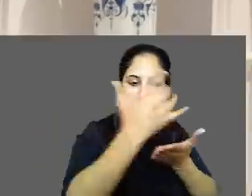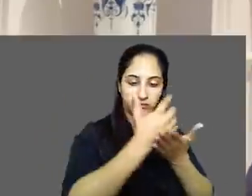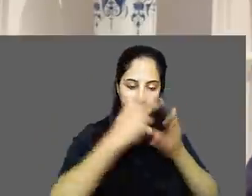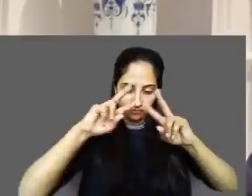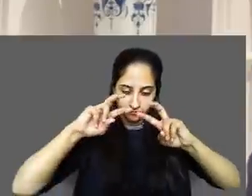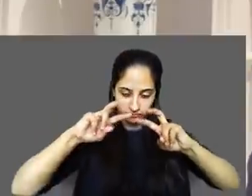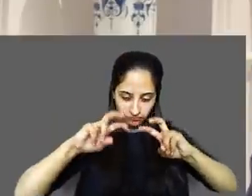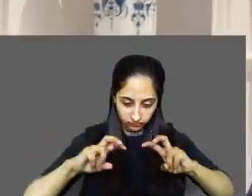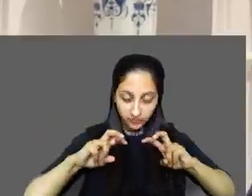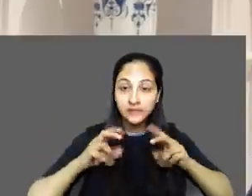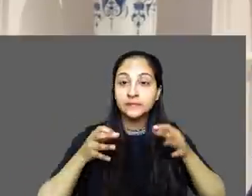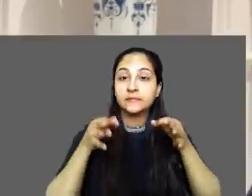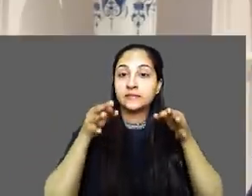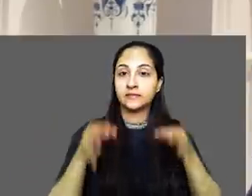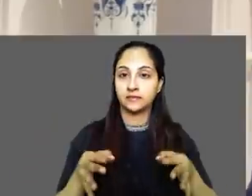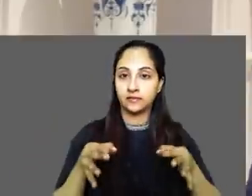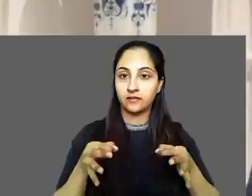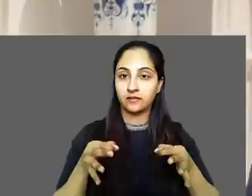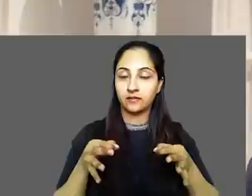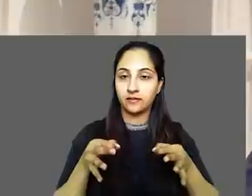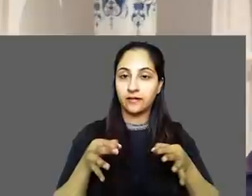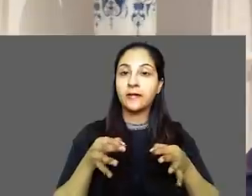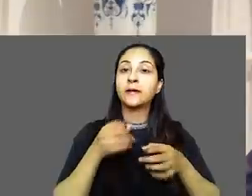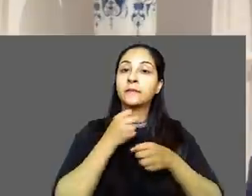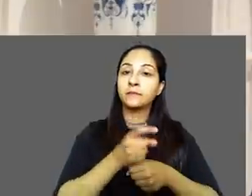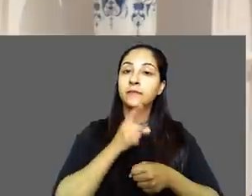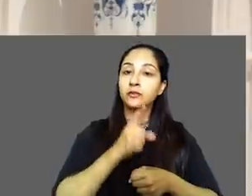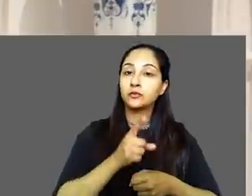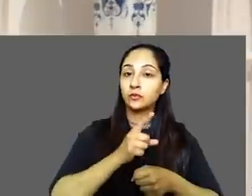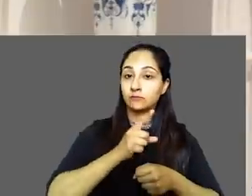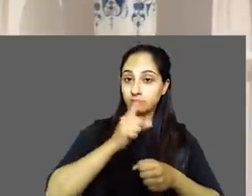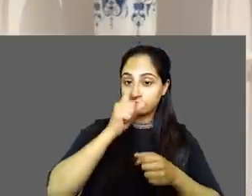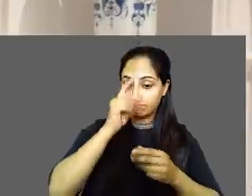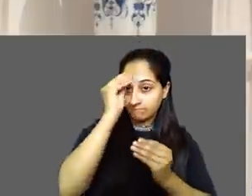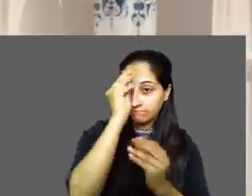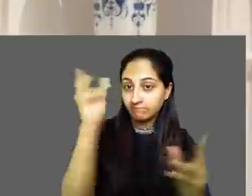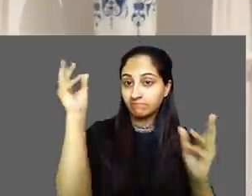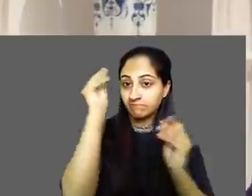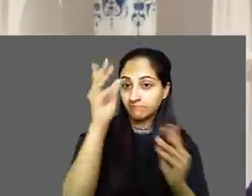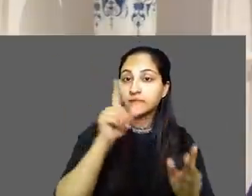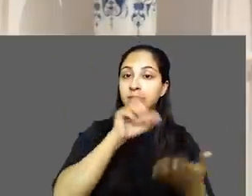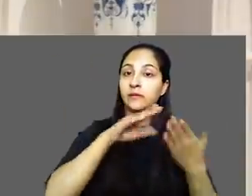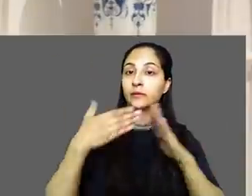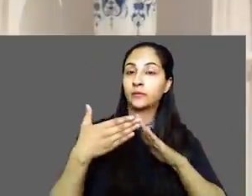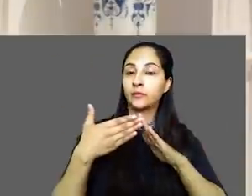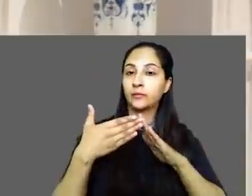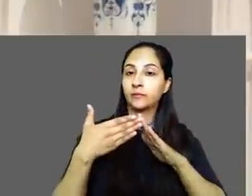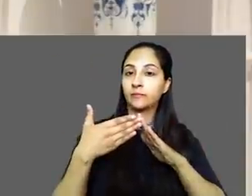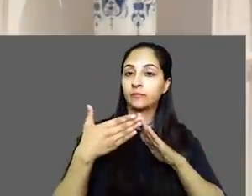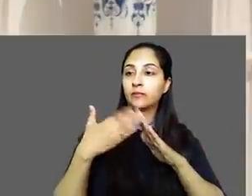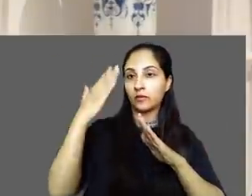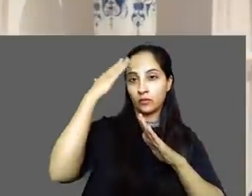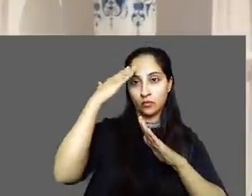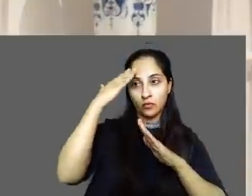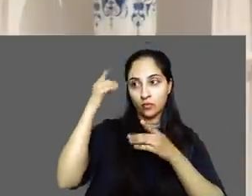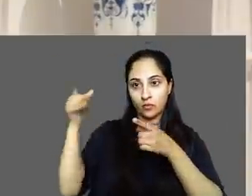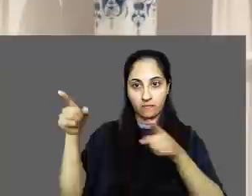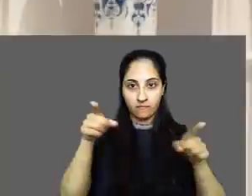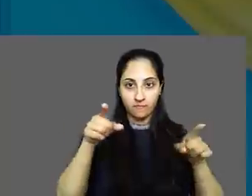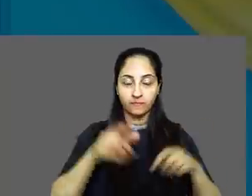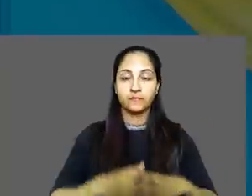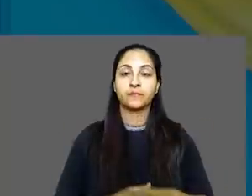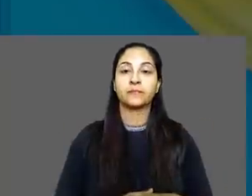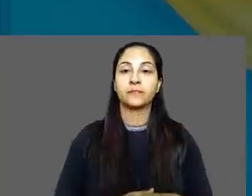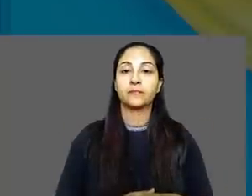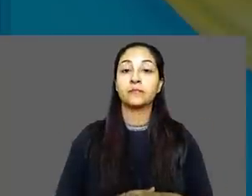issues through so that the Jamaat was prepared. And we were concerned primarily from a health perspective. And